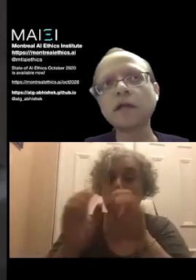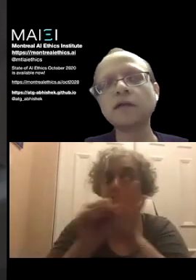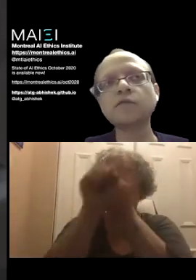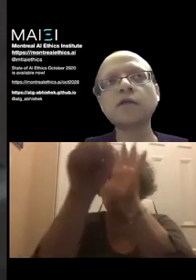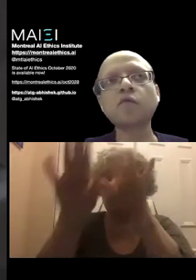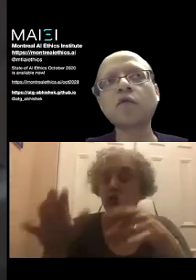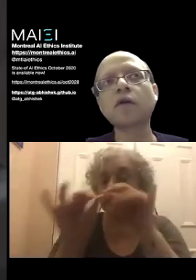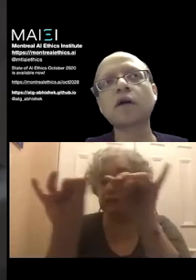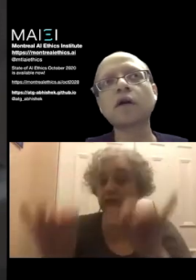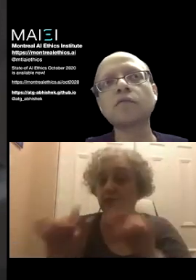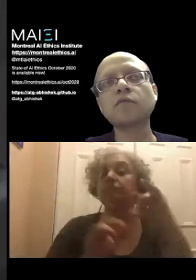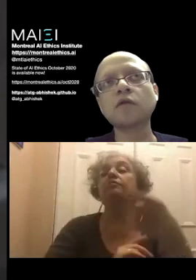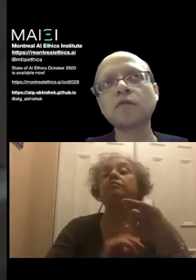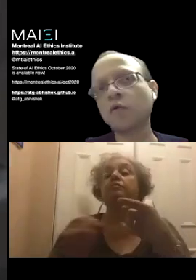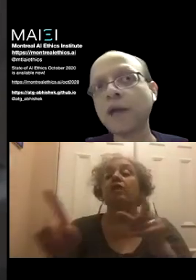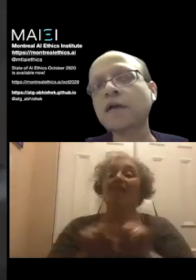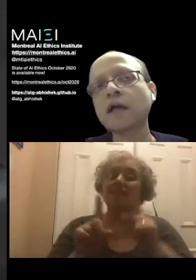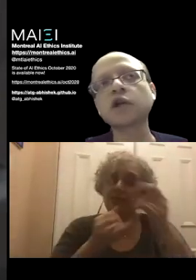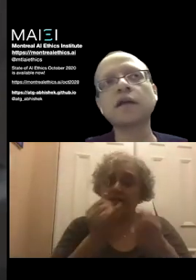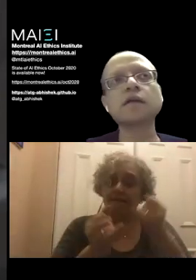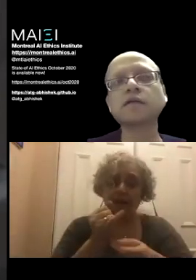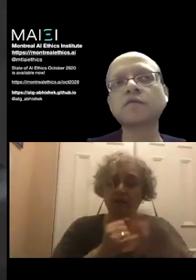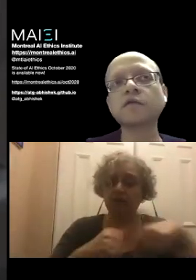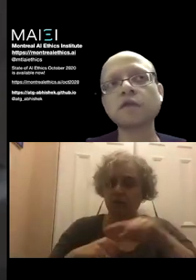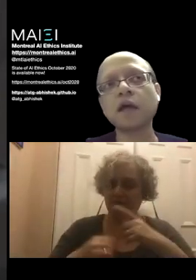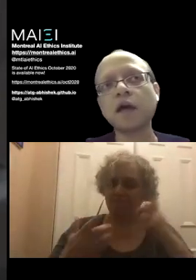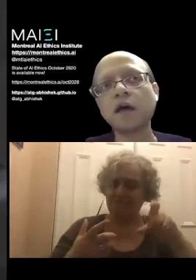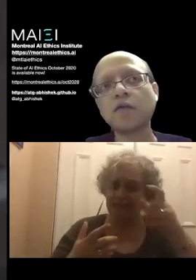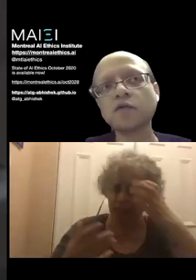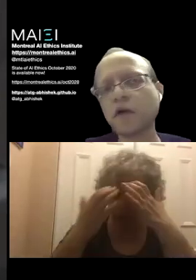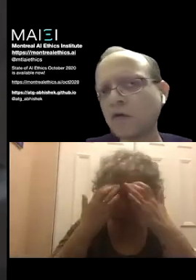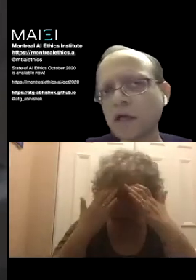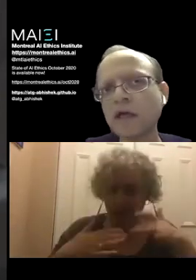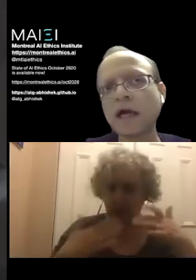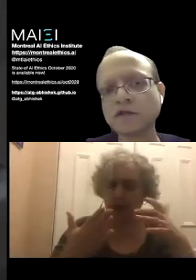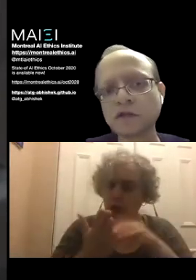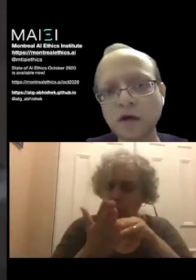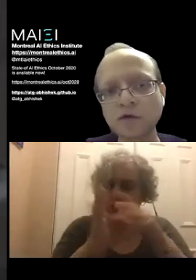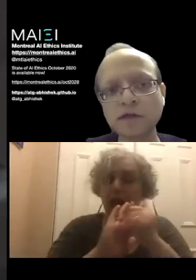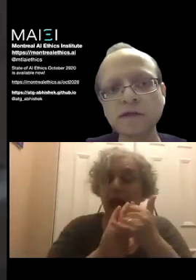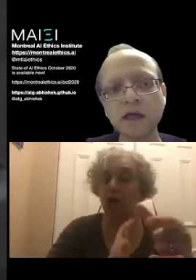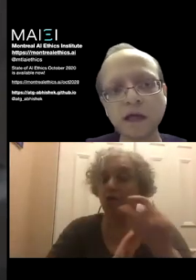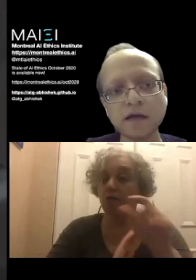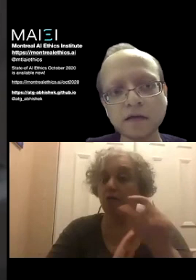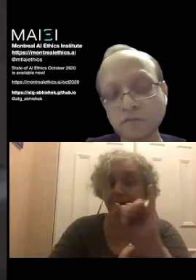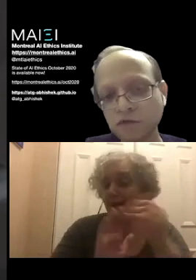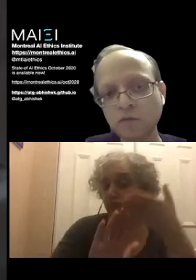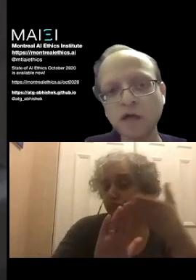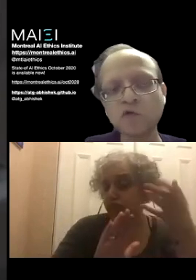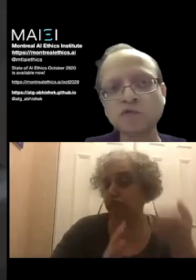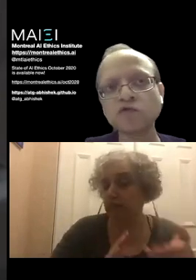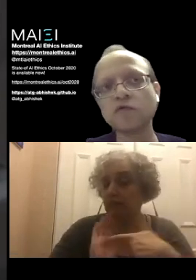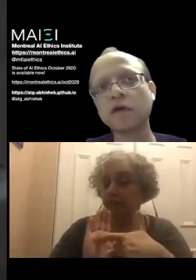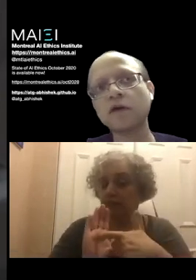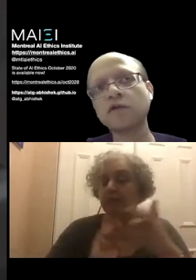we all need to be more, or better educated in terms of, how AI actually operates. And